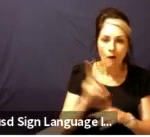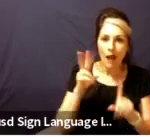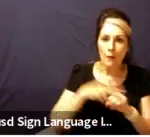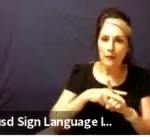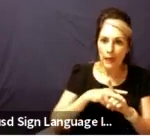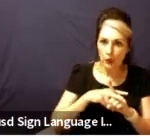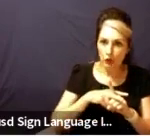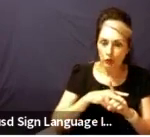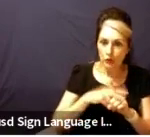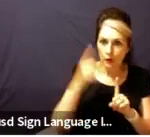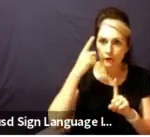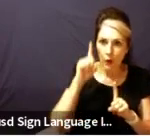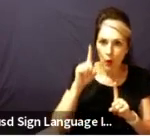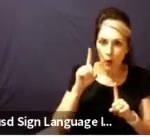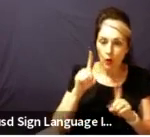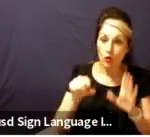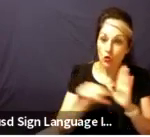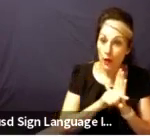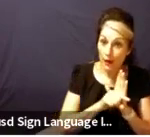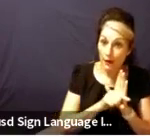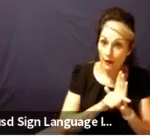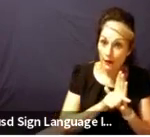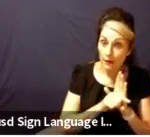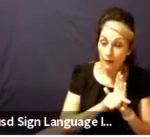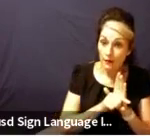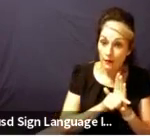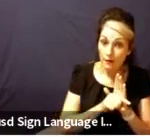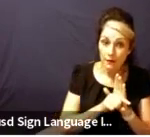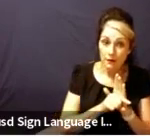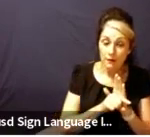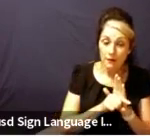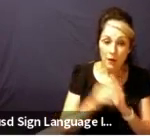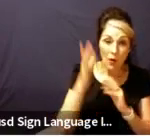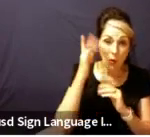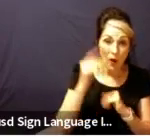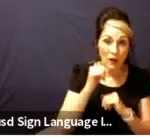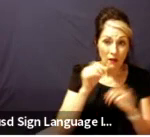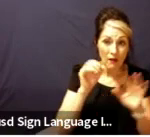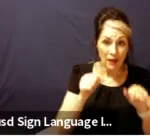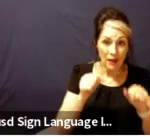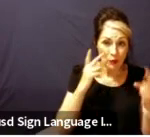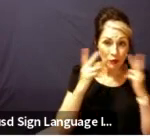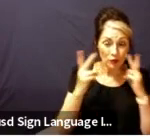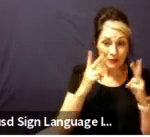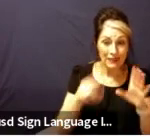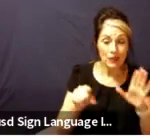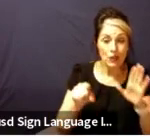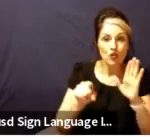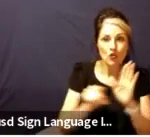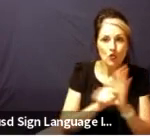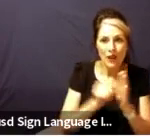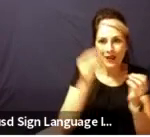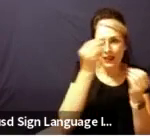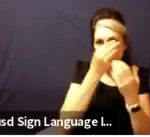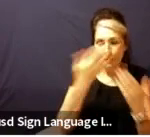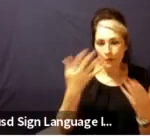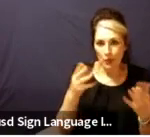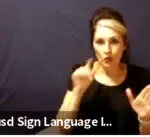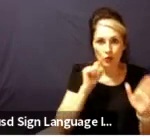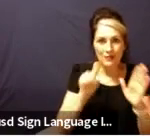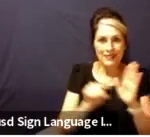application for grades. So that's why you're not able to see any of the grade information or